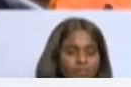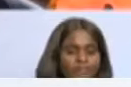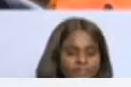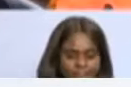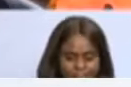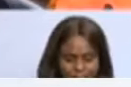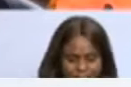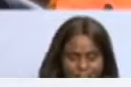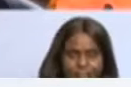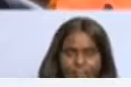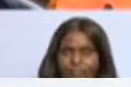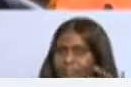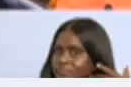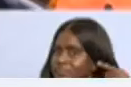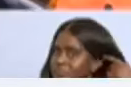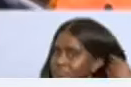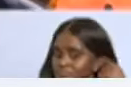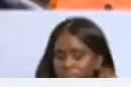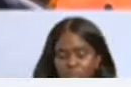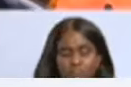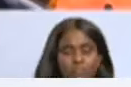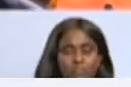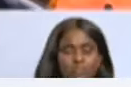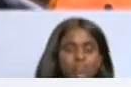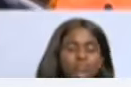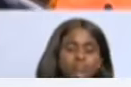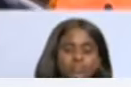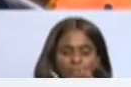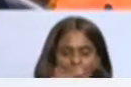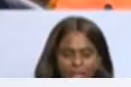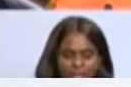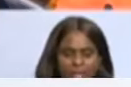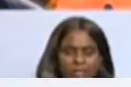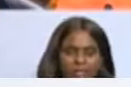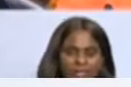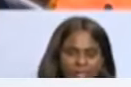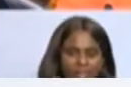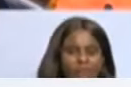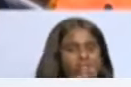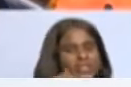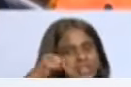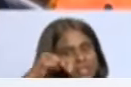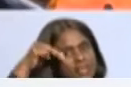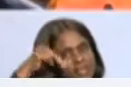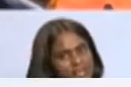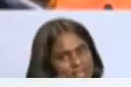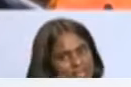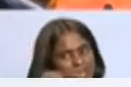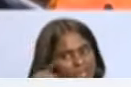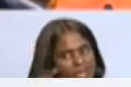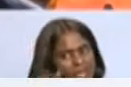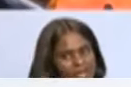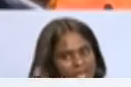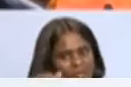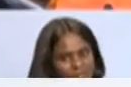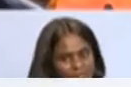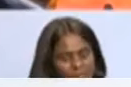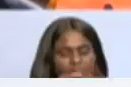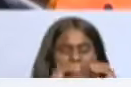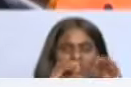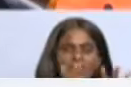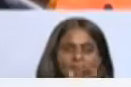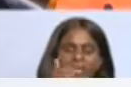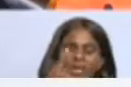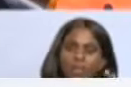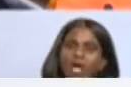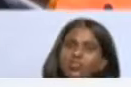parliament in this house, let's encourage our nieces, nephews, when they are given jobs as teachers, they must go